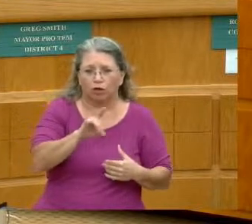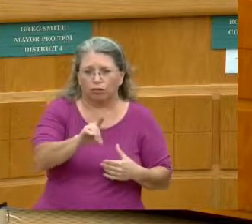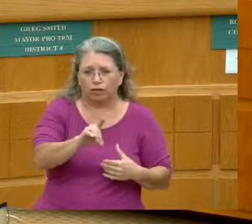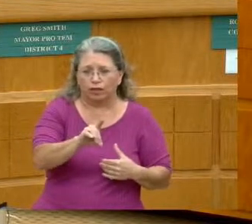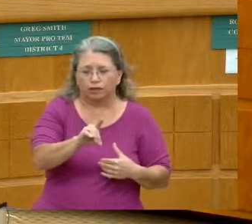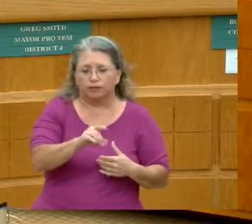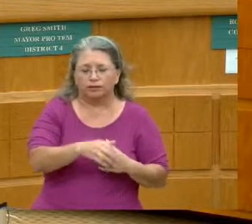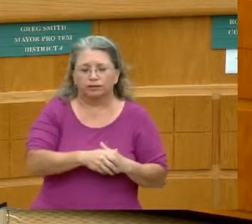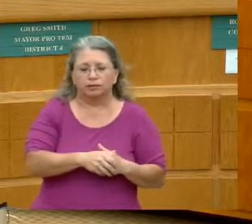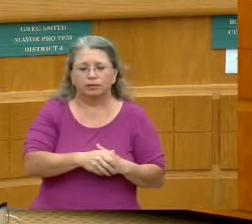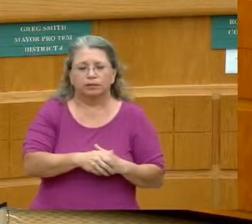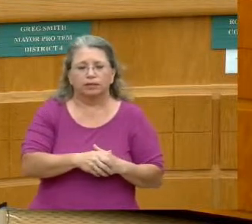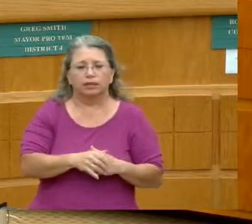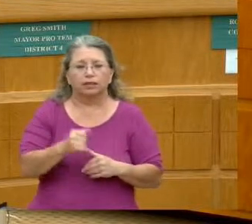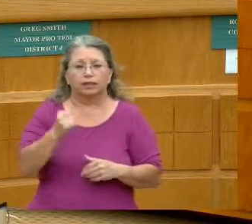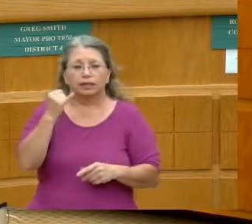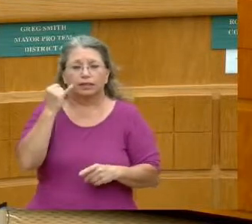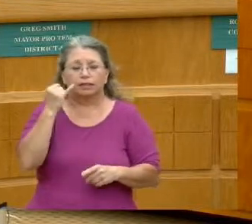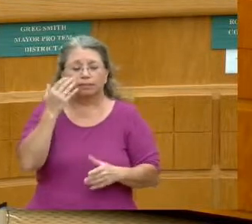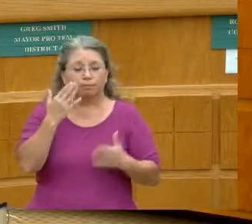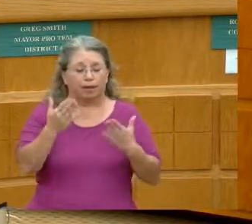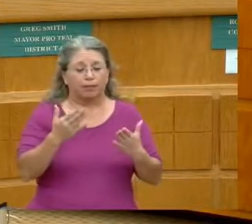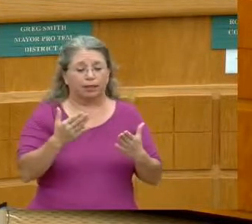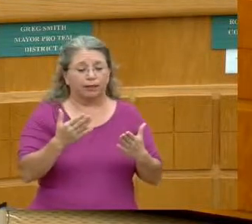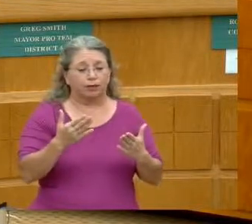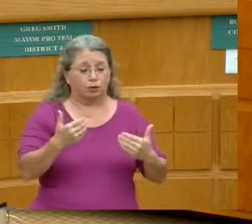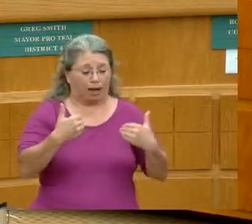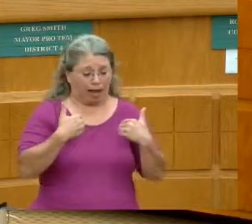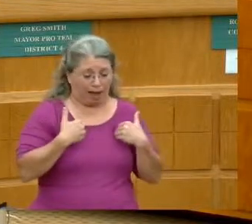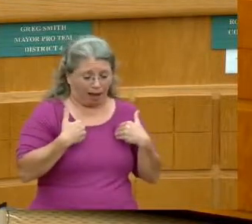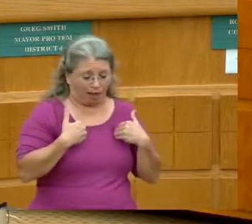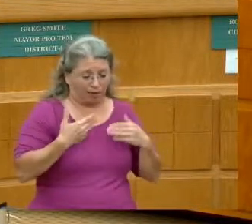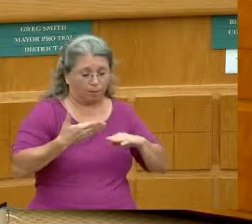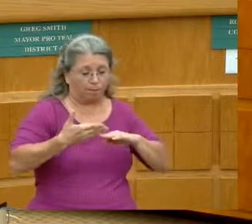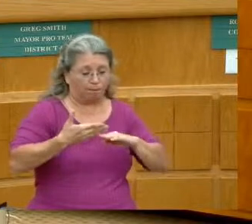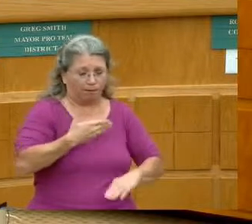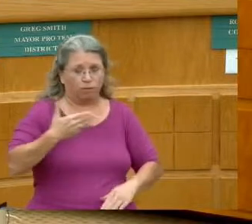If you do have COVID-19, but you don't know it, first that's possible, and